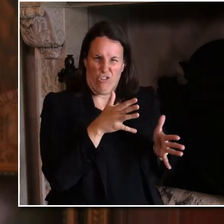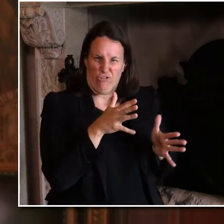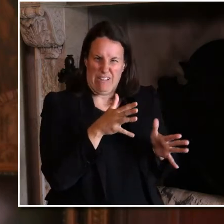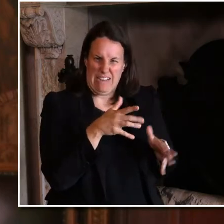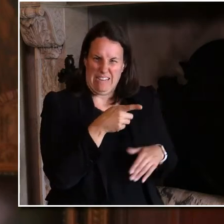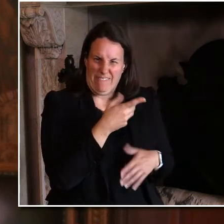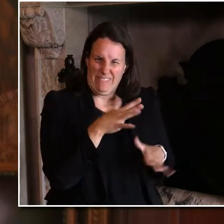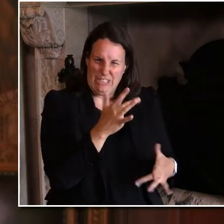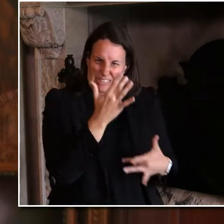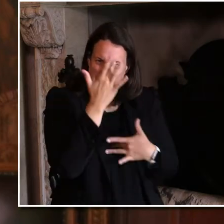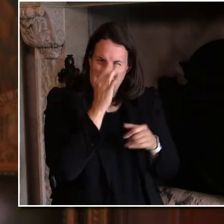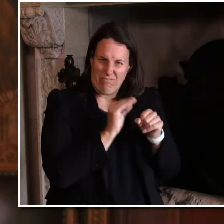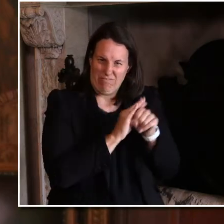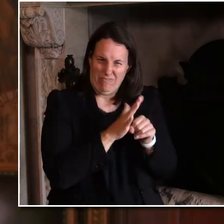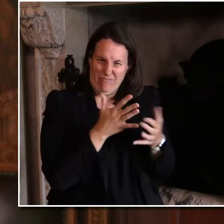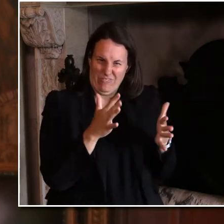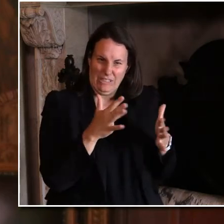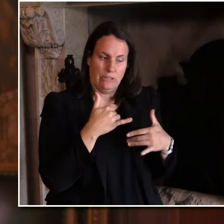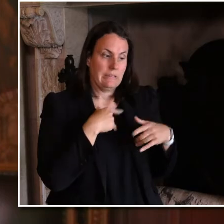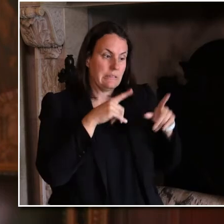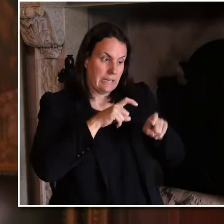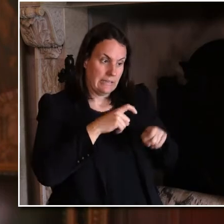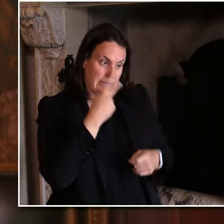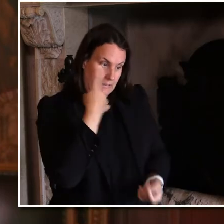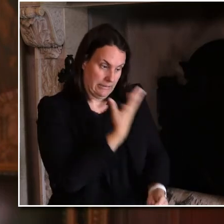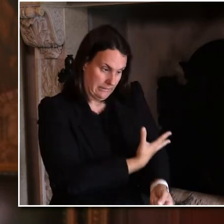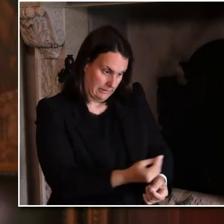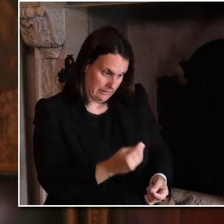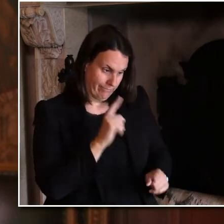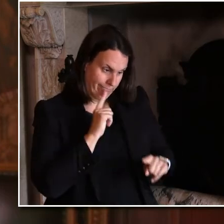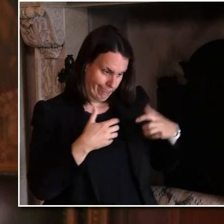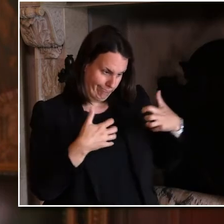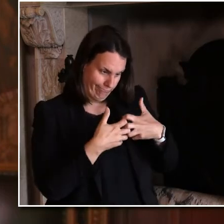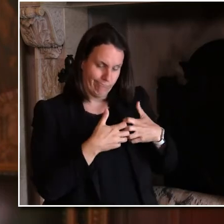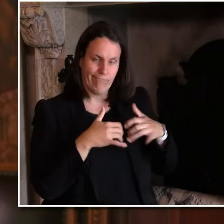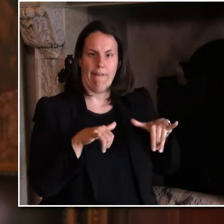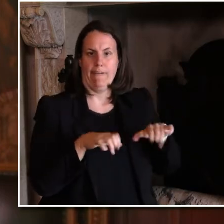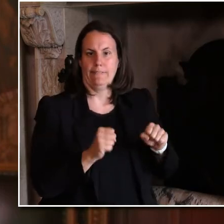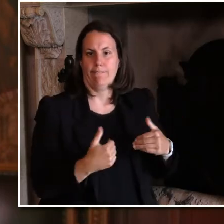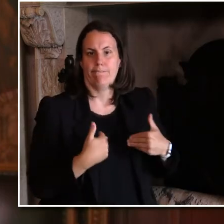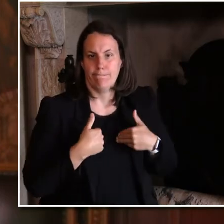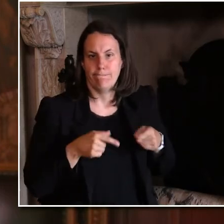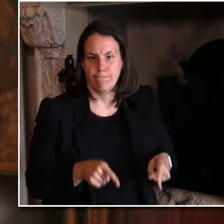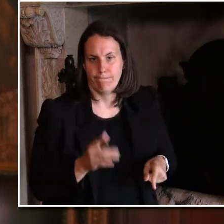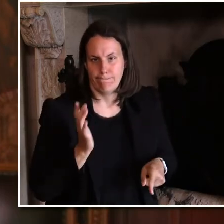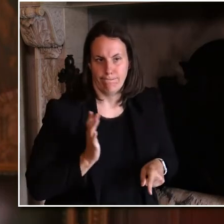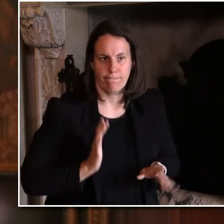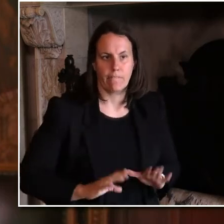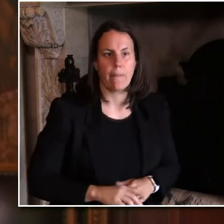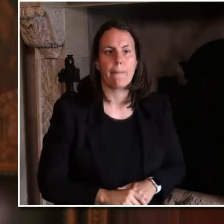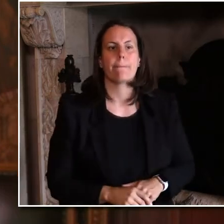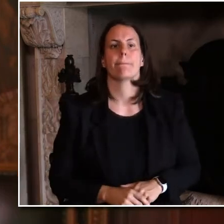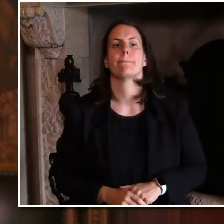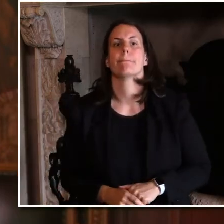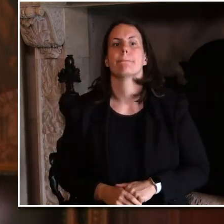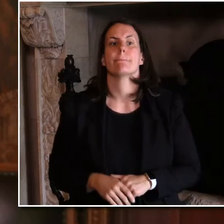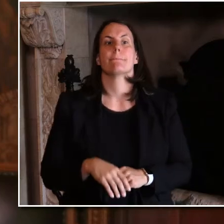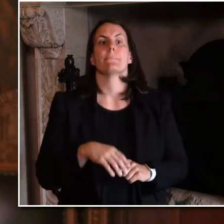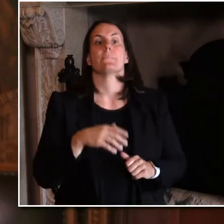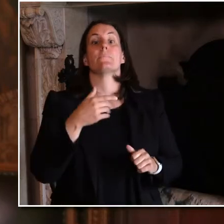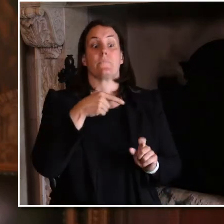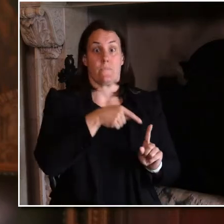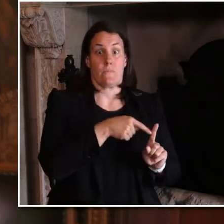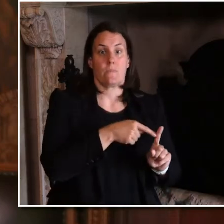SHOW study is to, in a more systematic way to assess the general population in a way that's not biased